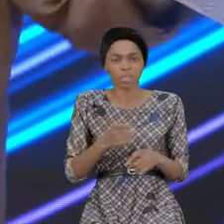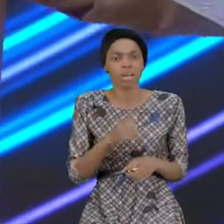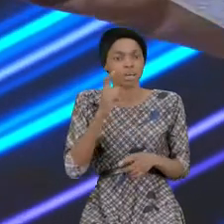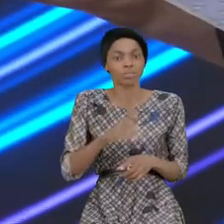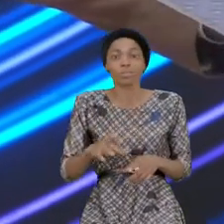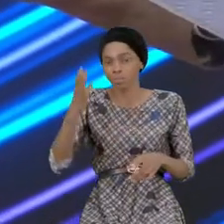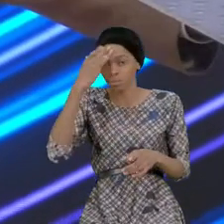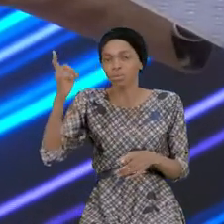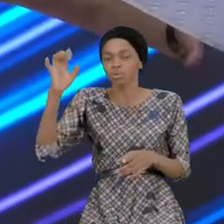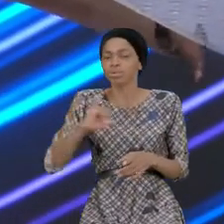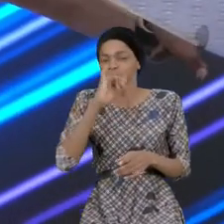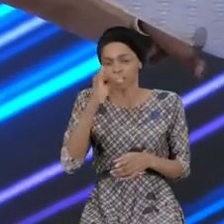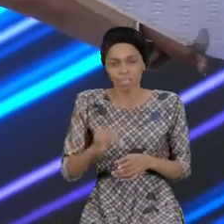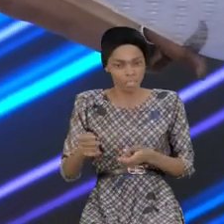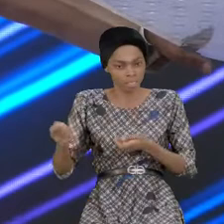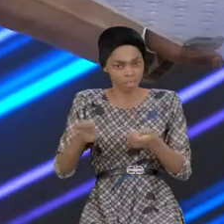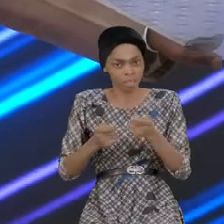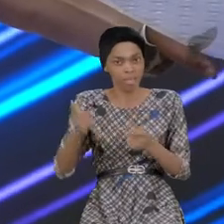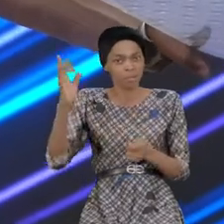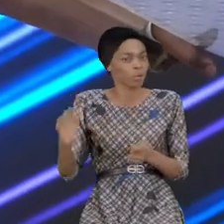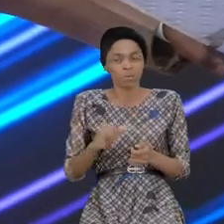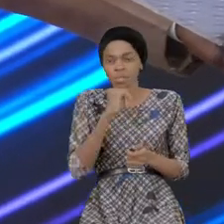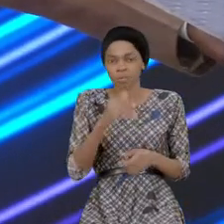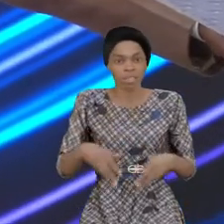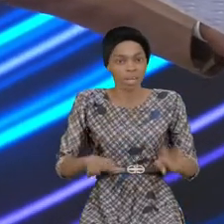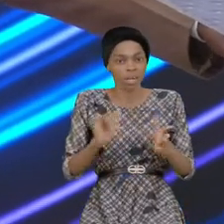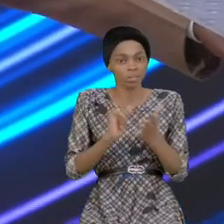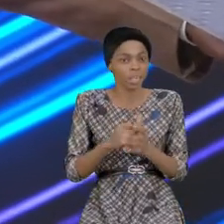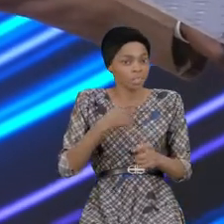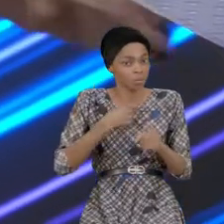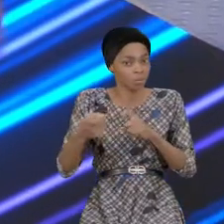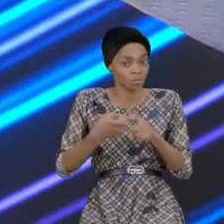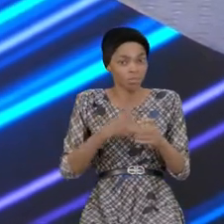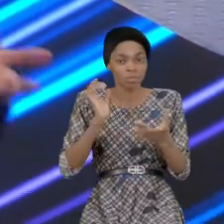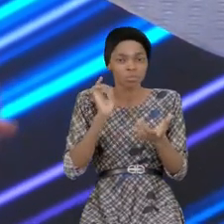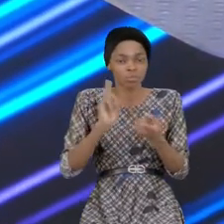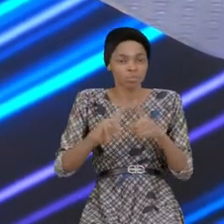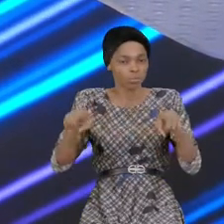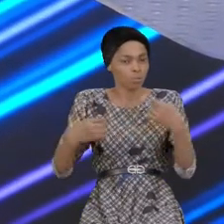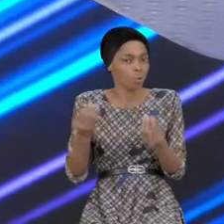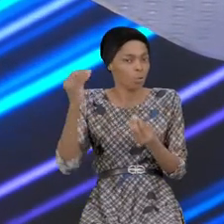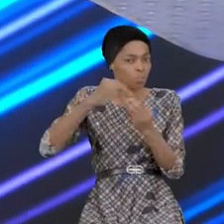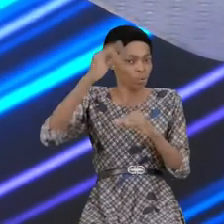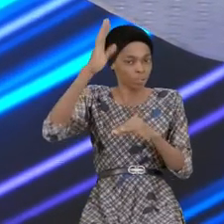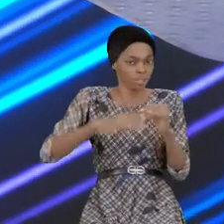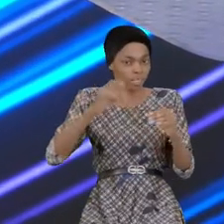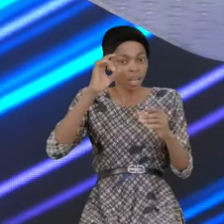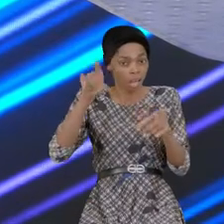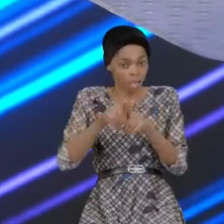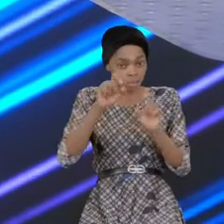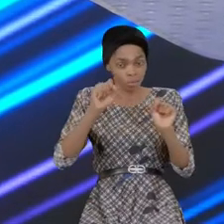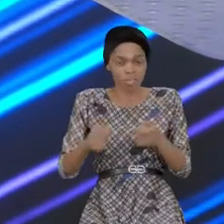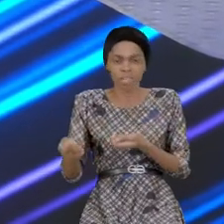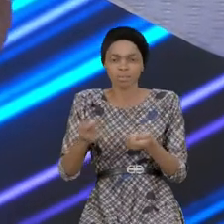in charge, that he will not allow that persecution, that problem to go beyond what you can handle. That gives